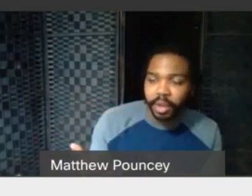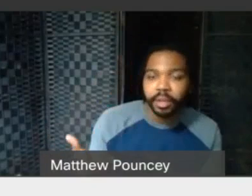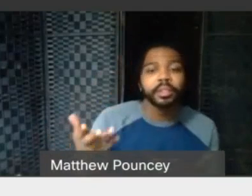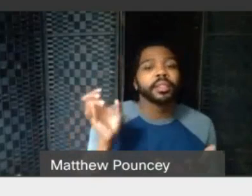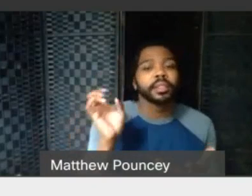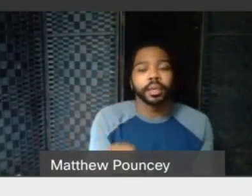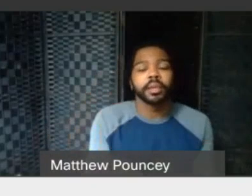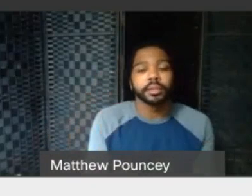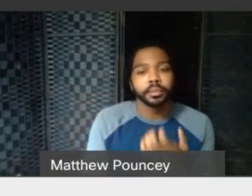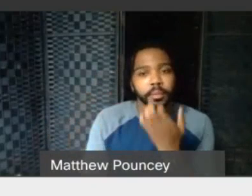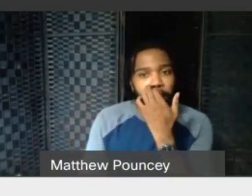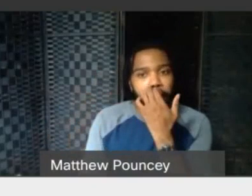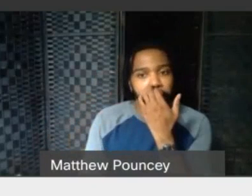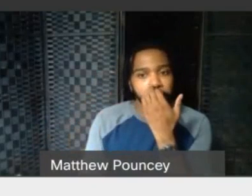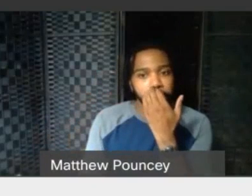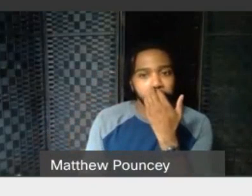home.